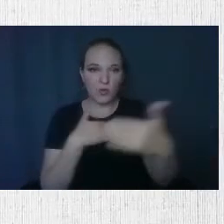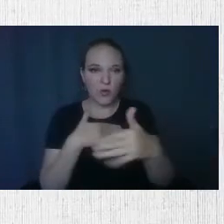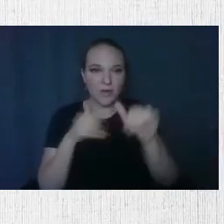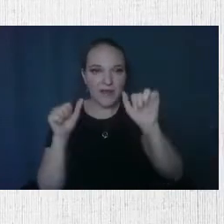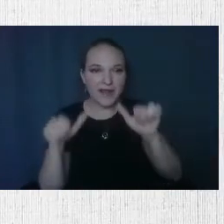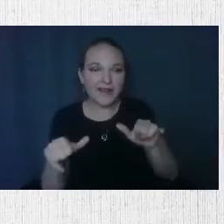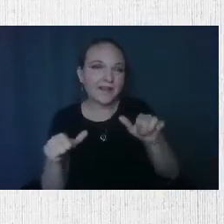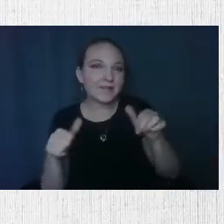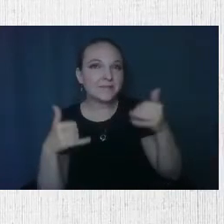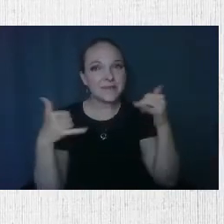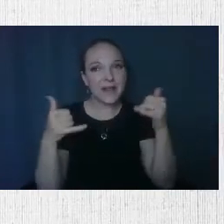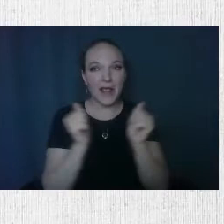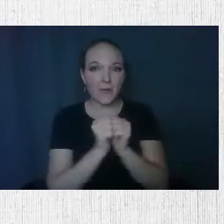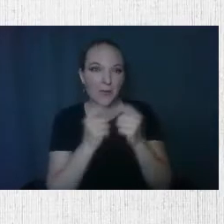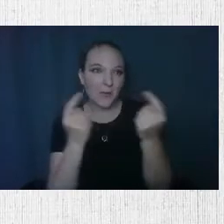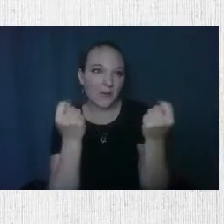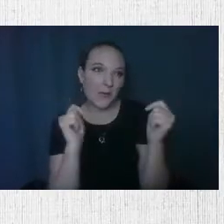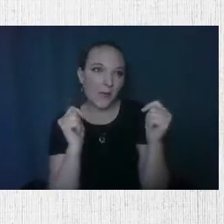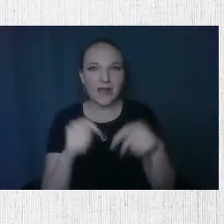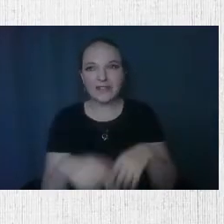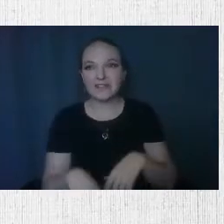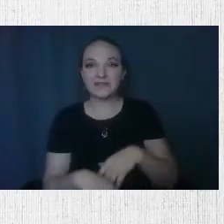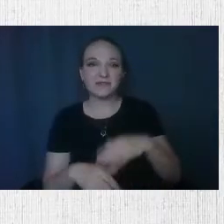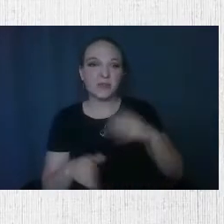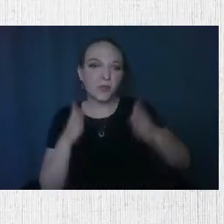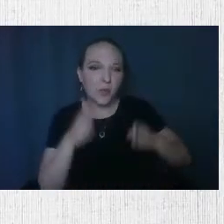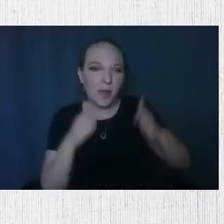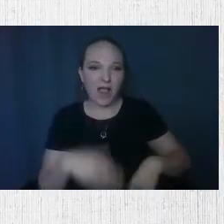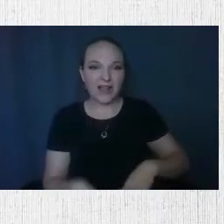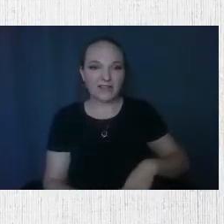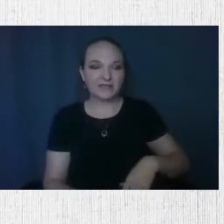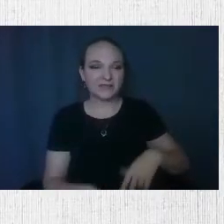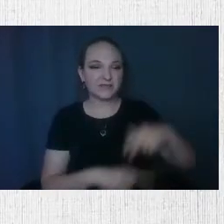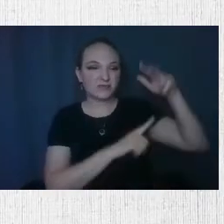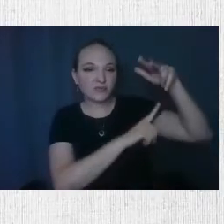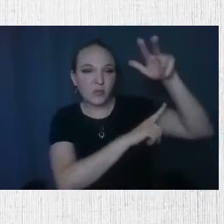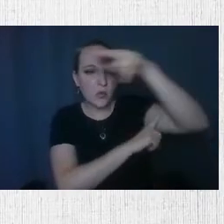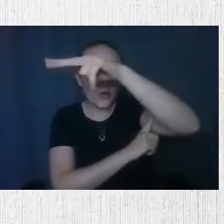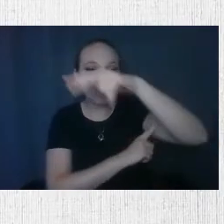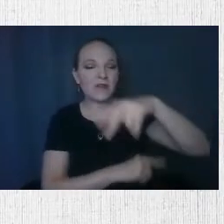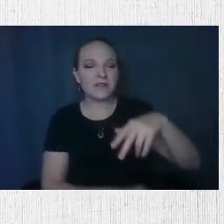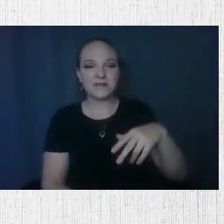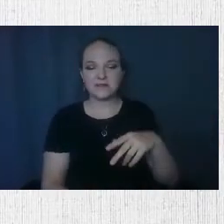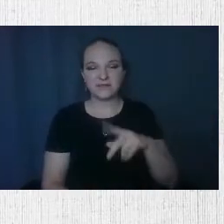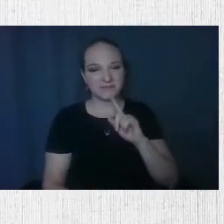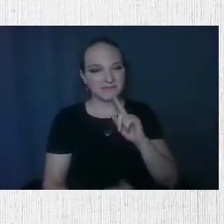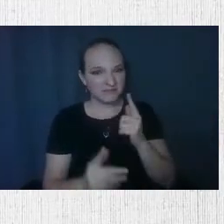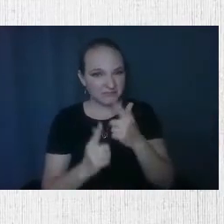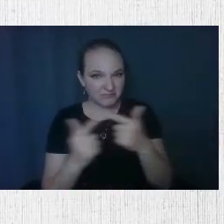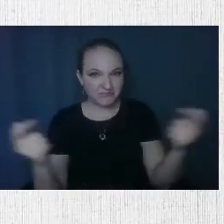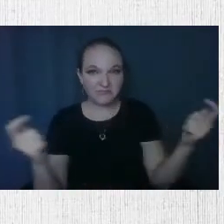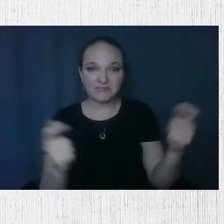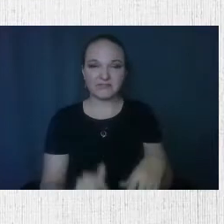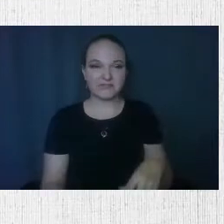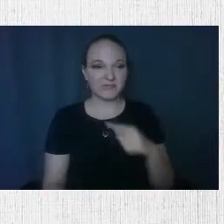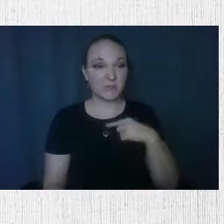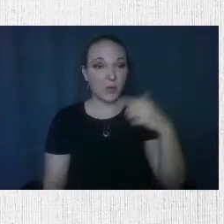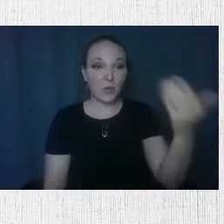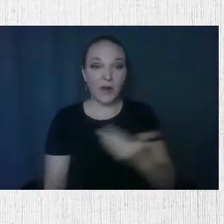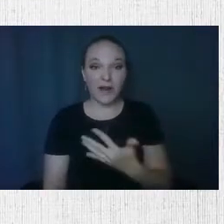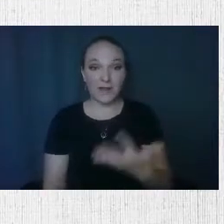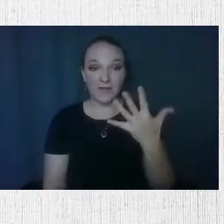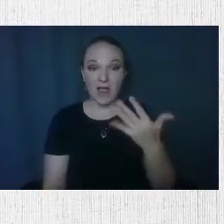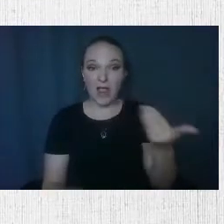of robots and drones and what have you. We're really excited to have welcomed 5 new